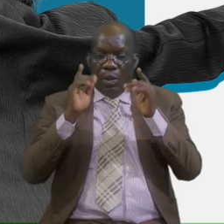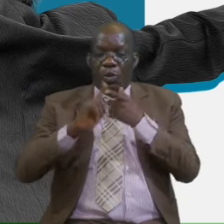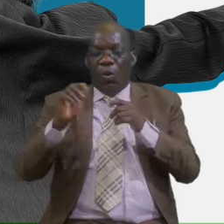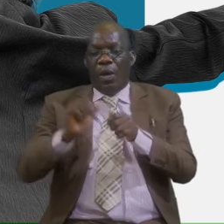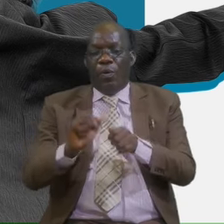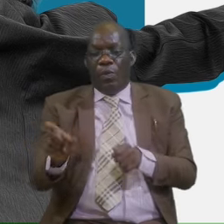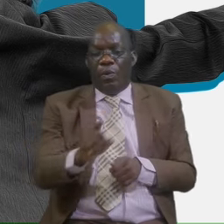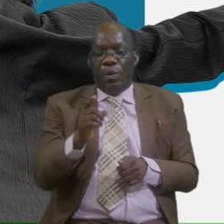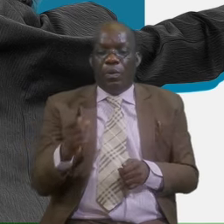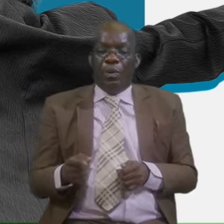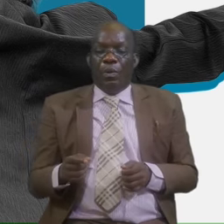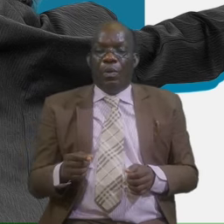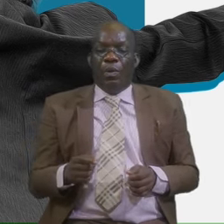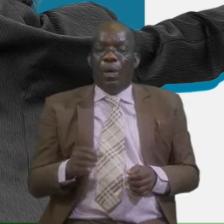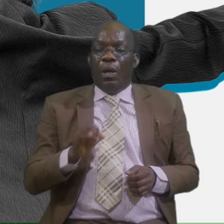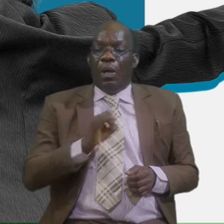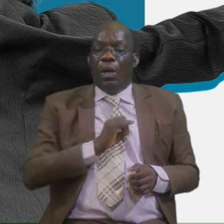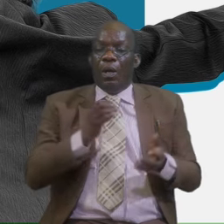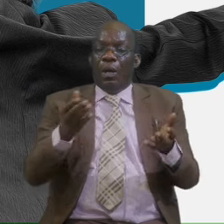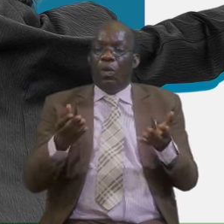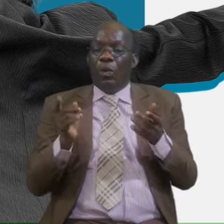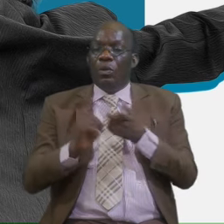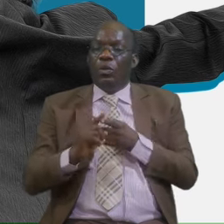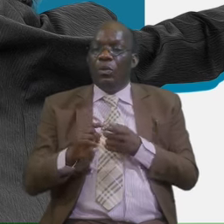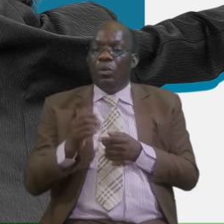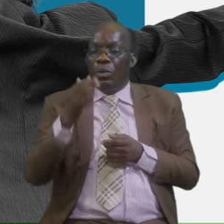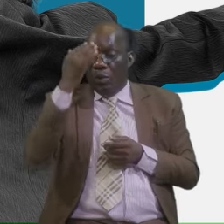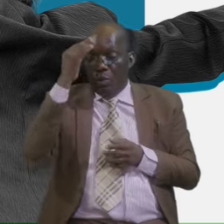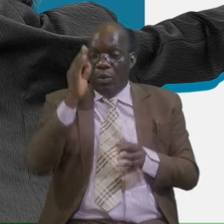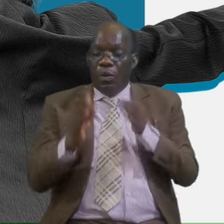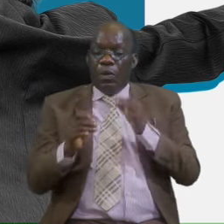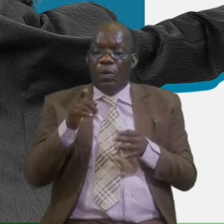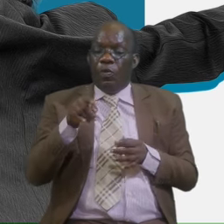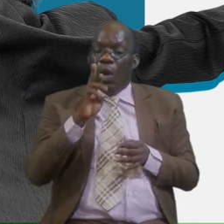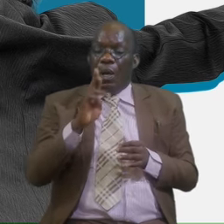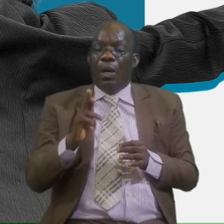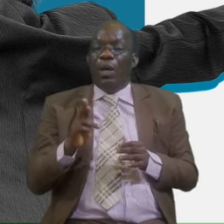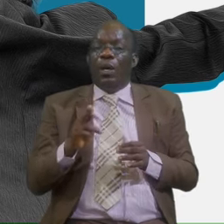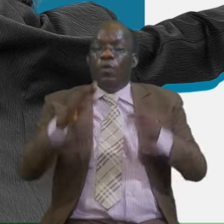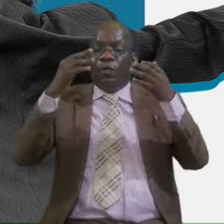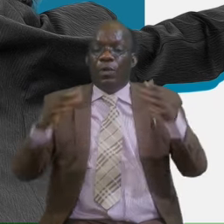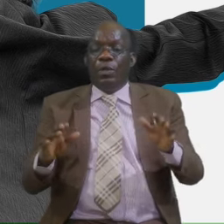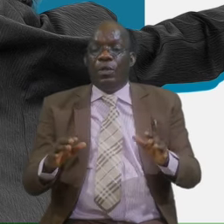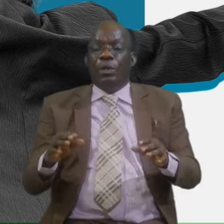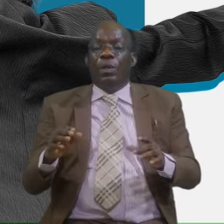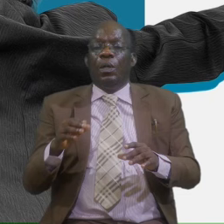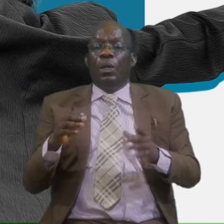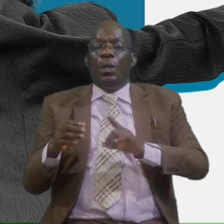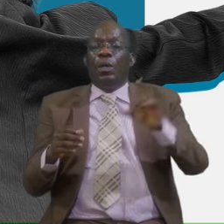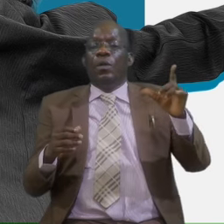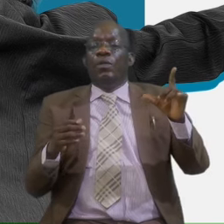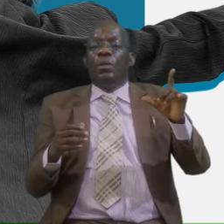if we are through this left-hand side? Please, if we are through, the supervisor there